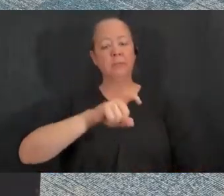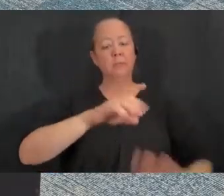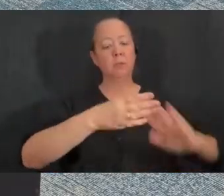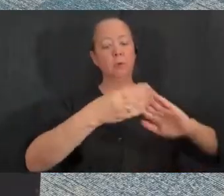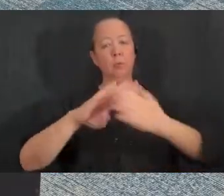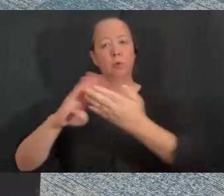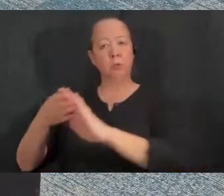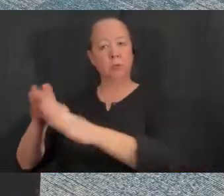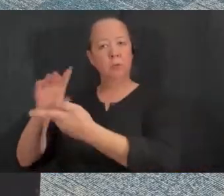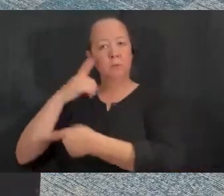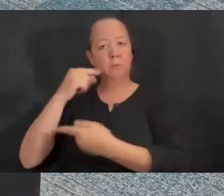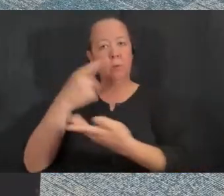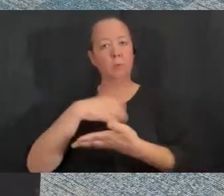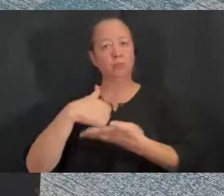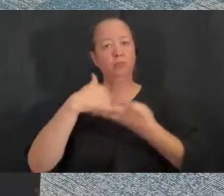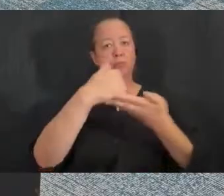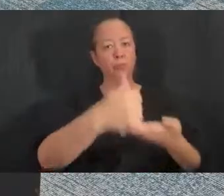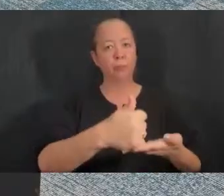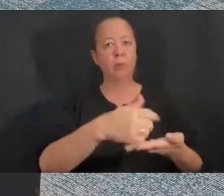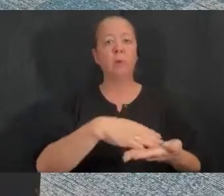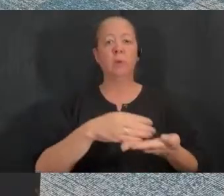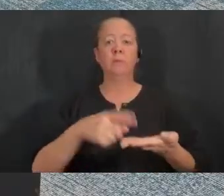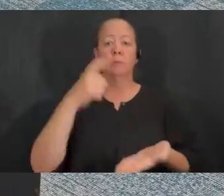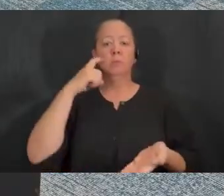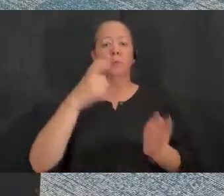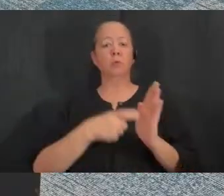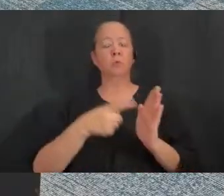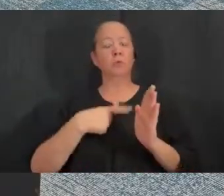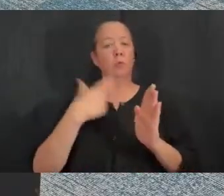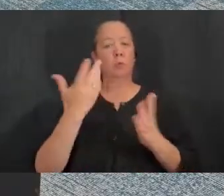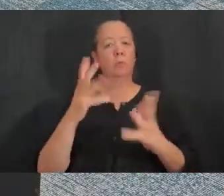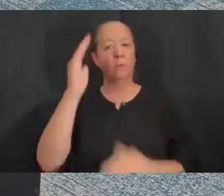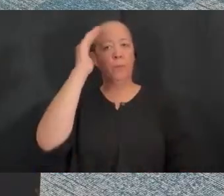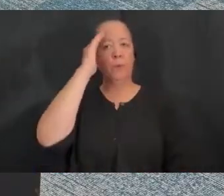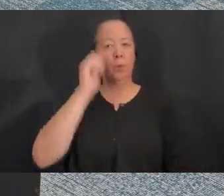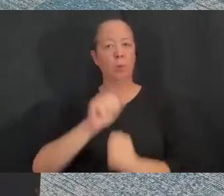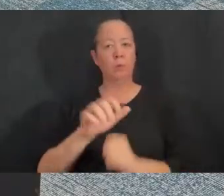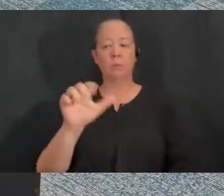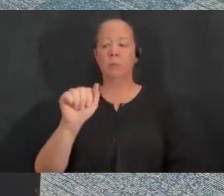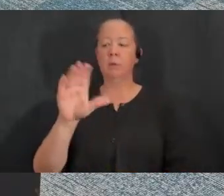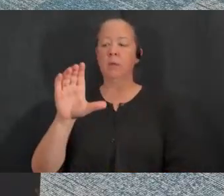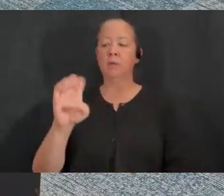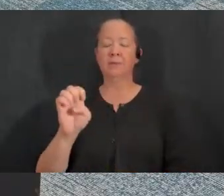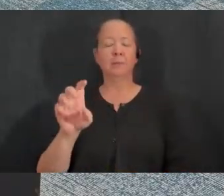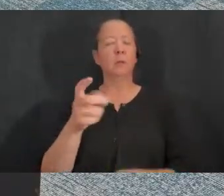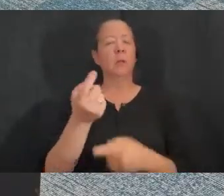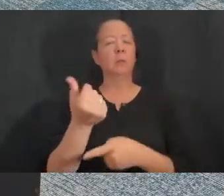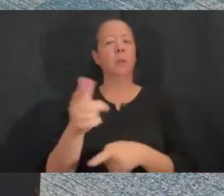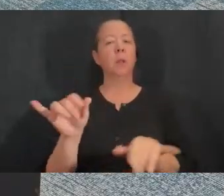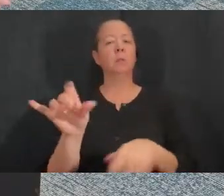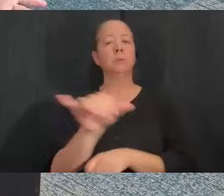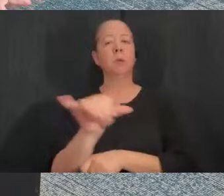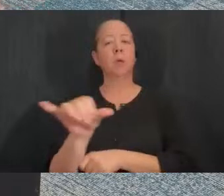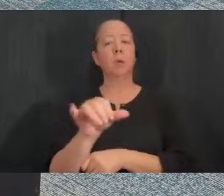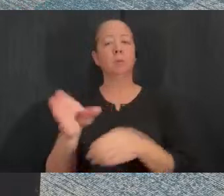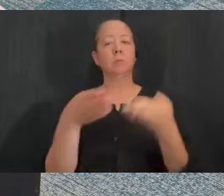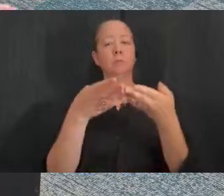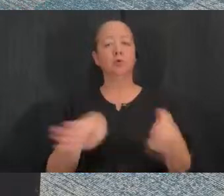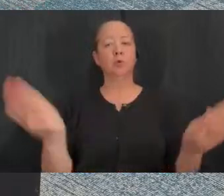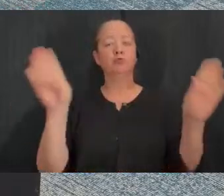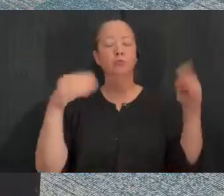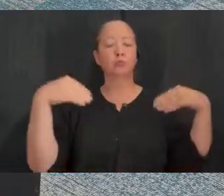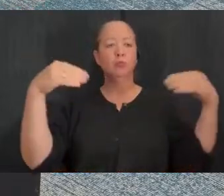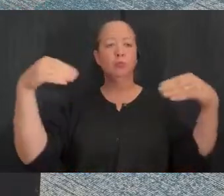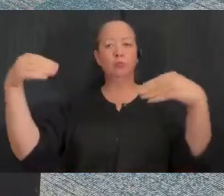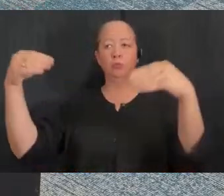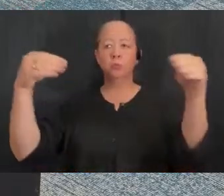hardware stores, you will notice that many times they're almost like a general store, and they can offer any number